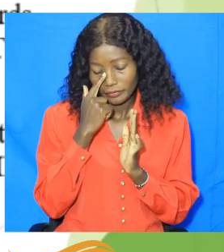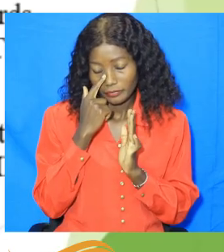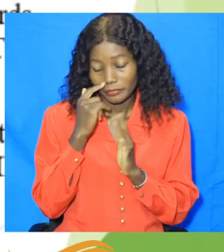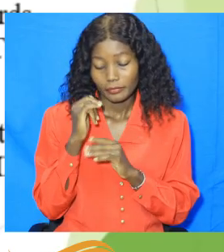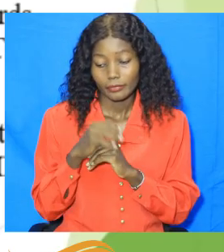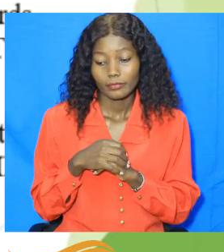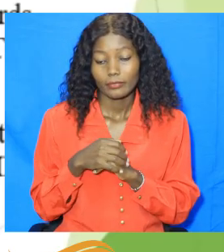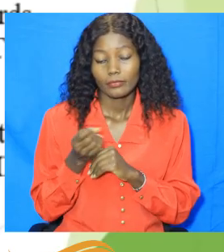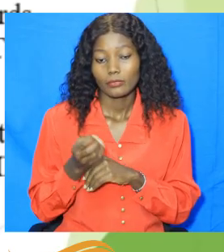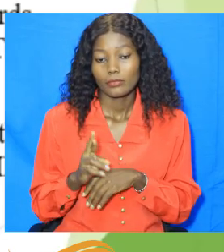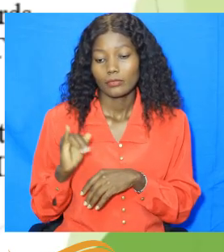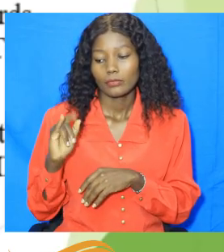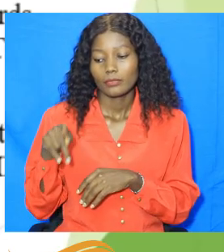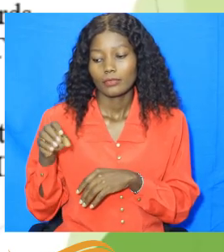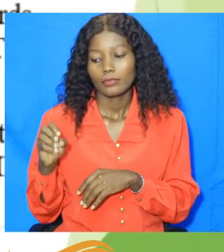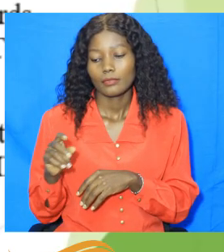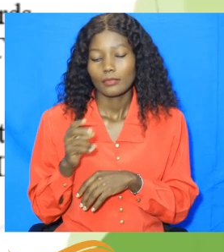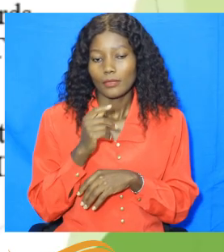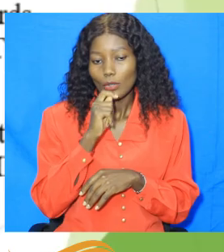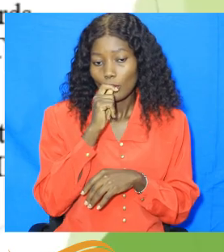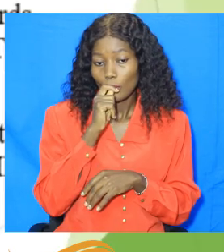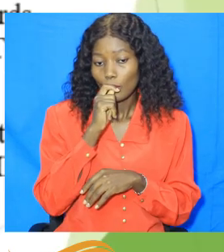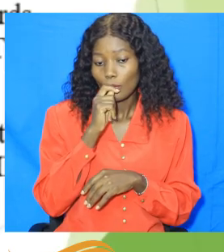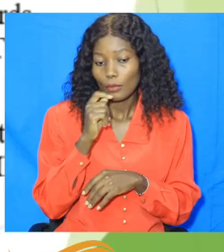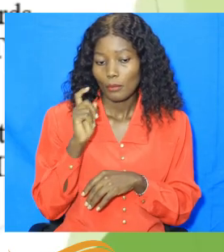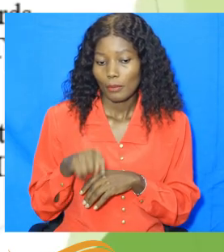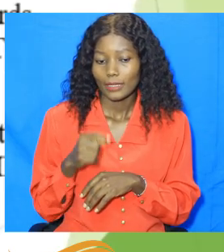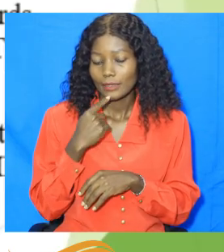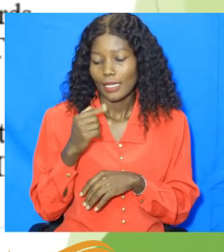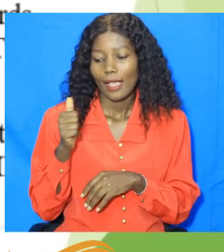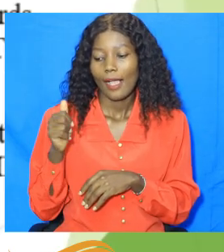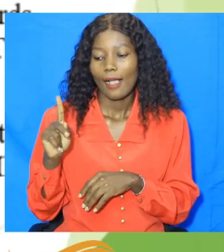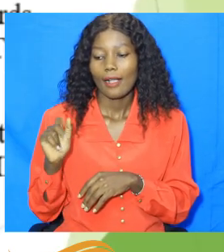Ipon, then the referee has to say Aka,